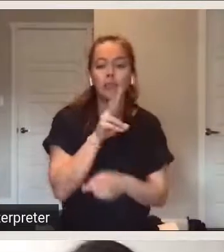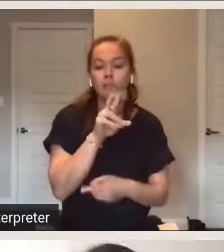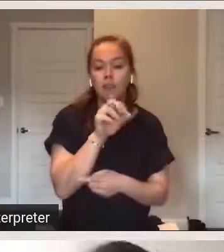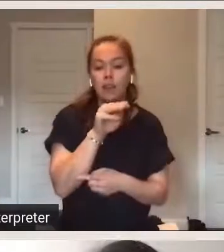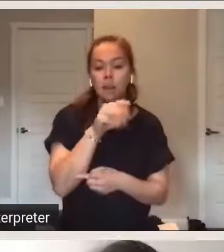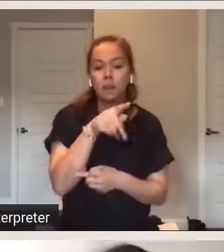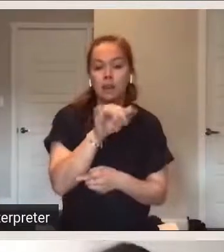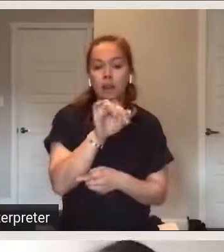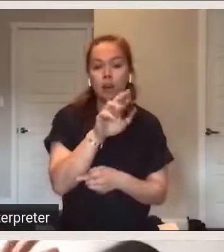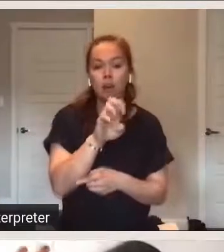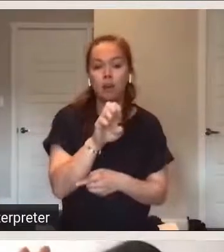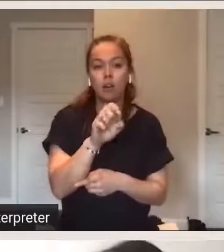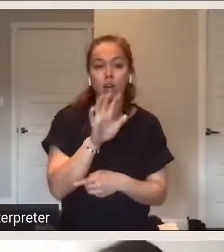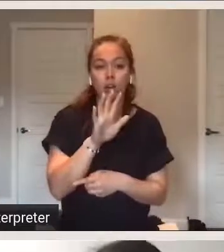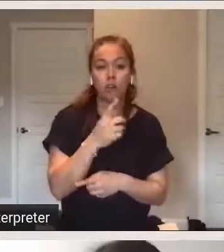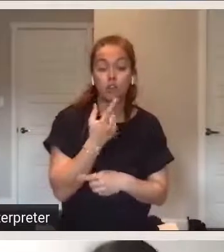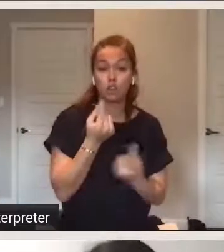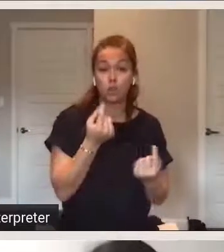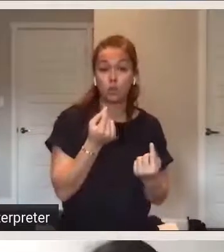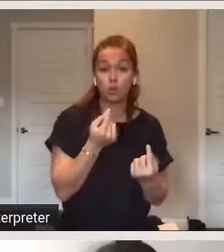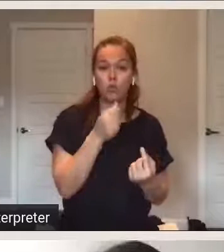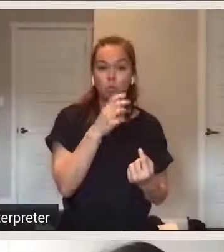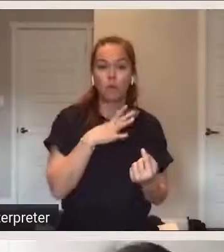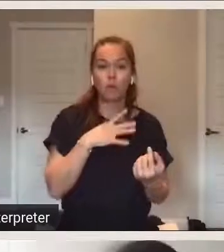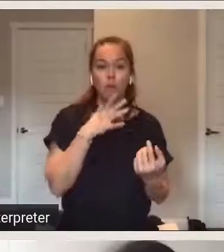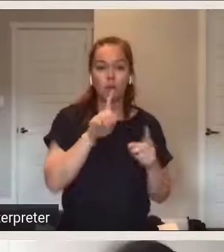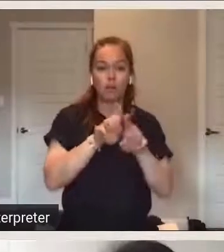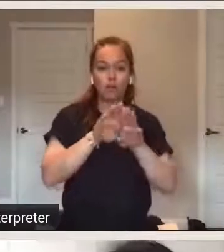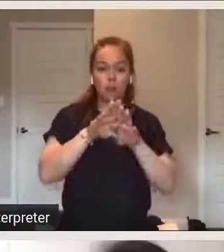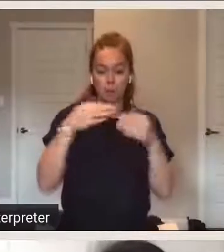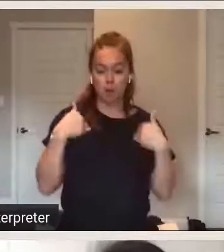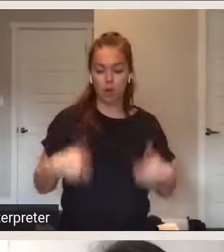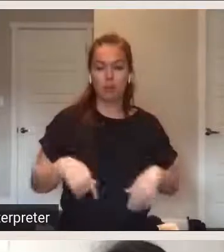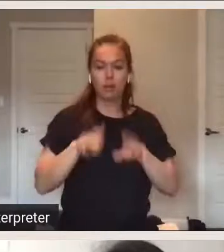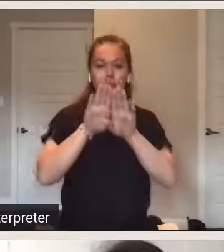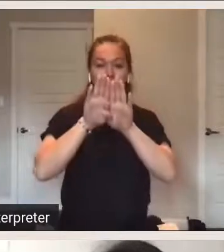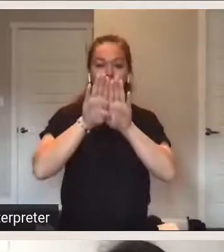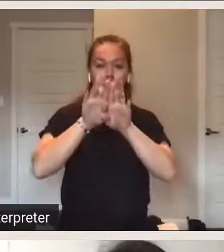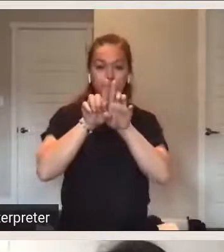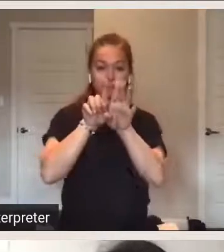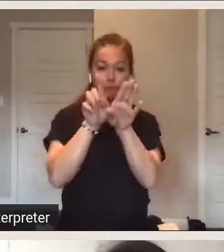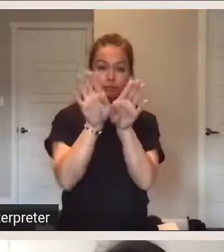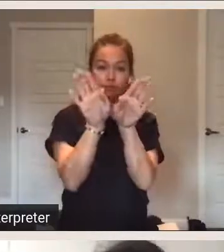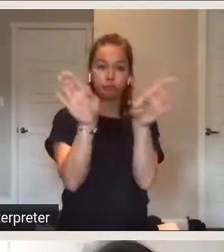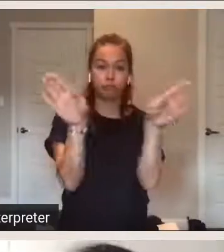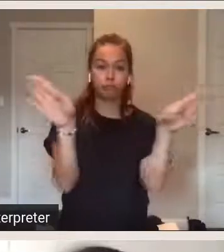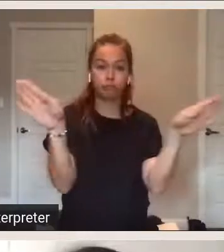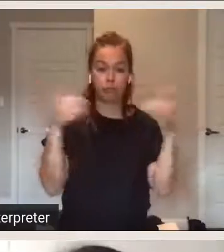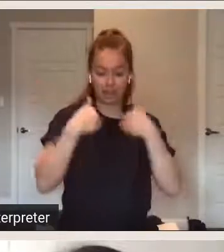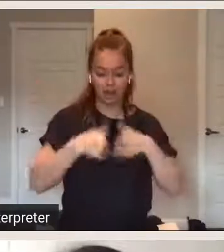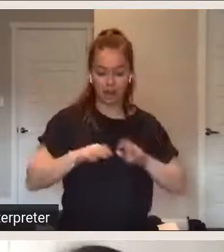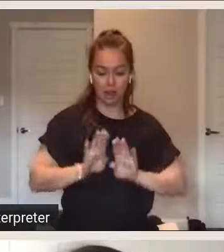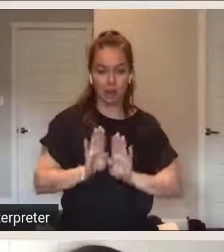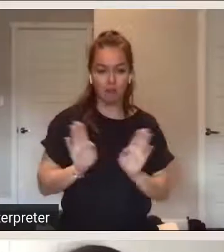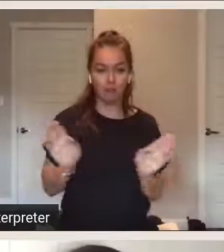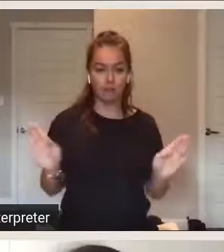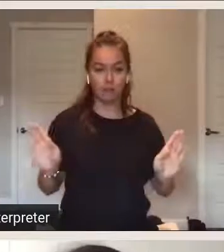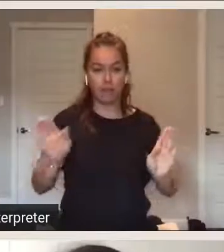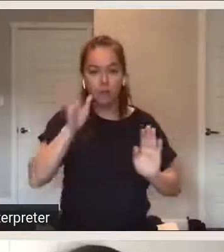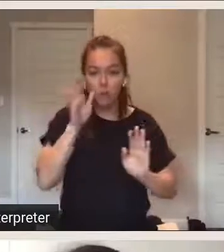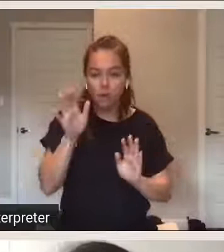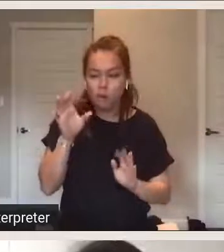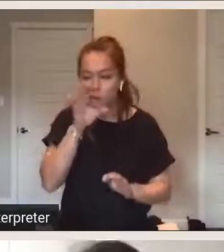like splits her body in half and then stalks pregnant women as they sleep. So